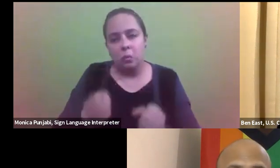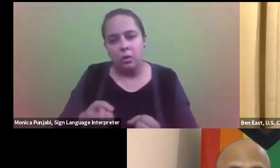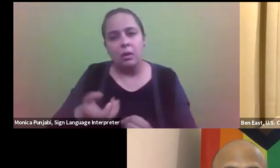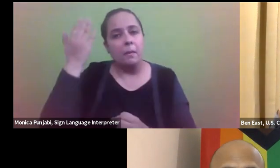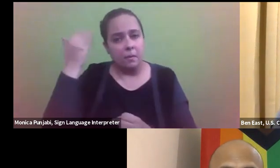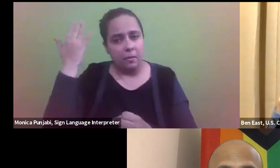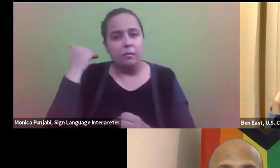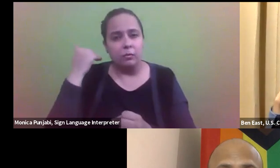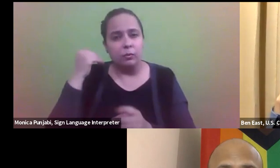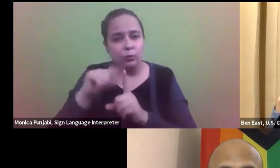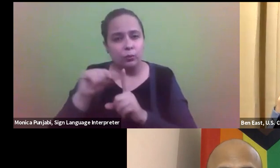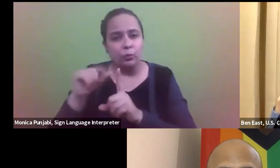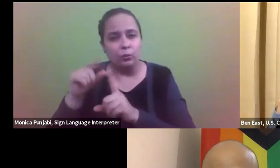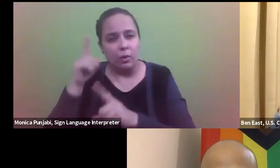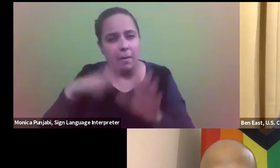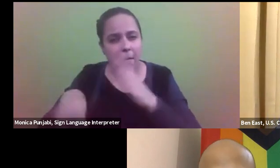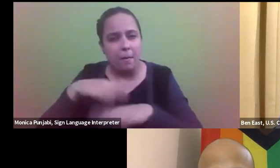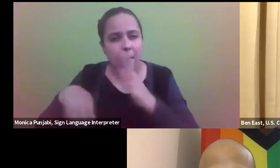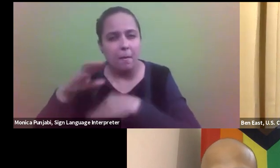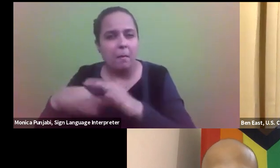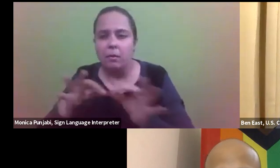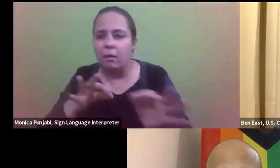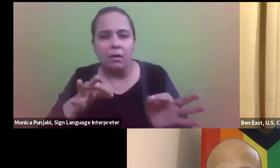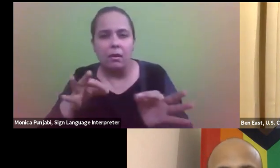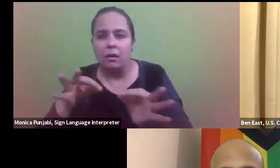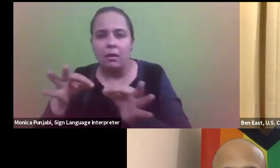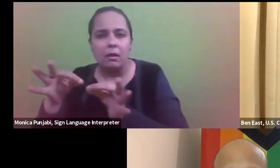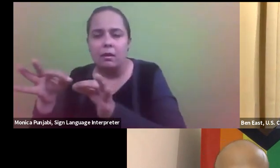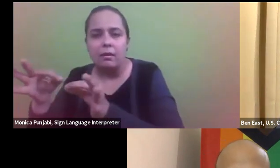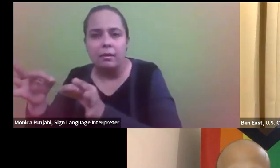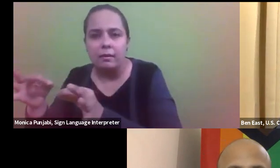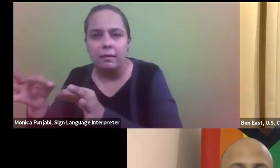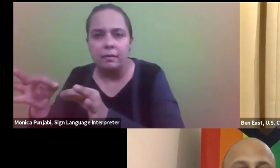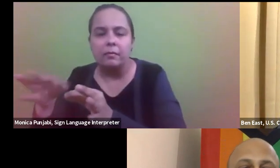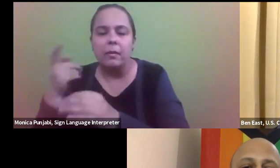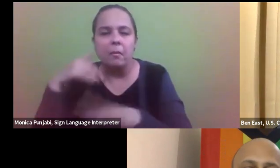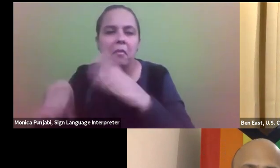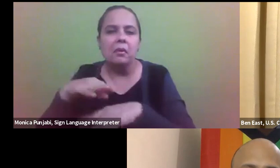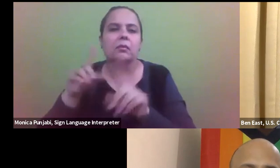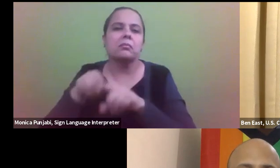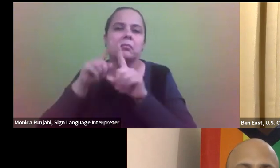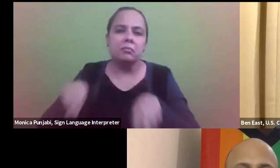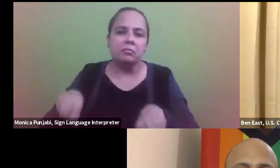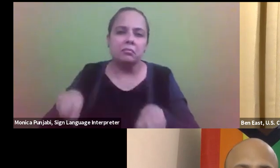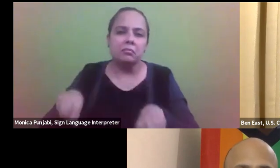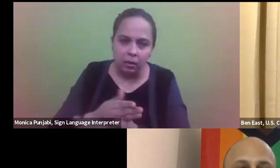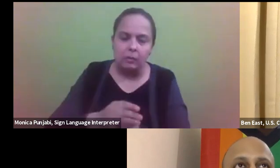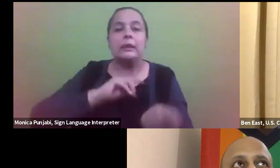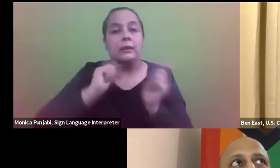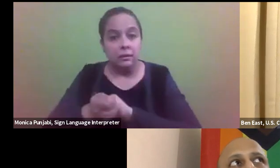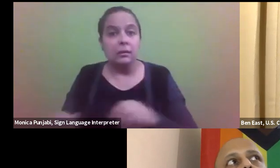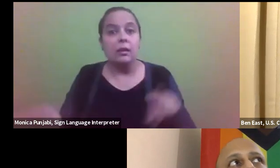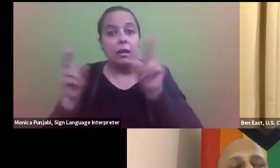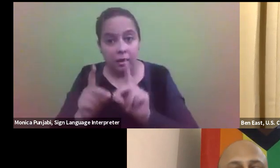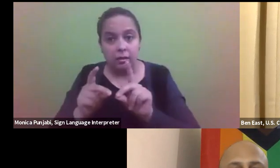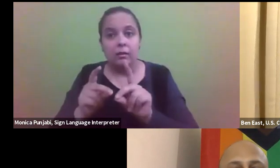2014 judgment of the Supreme Court criminalizing homosexuality again, the plans got stalled. So we launched it last year. Our vision